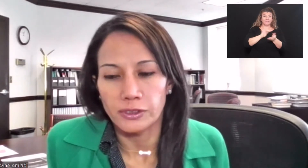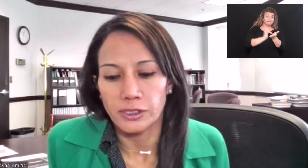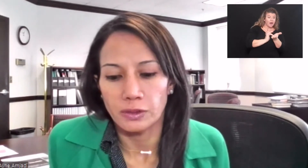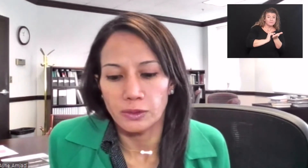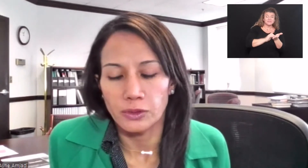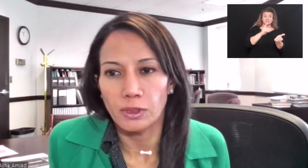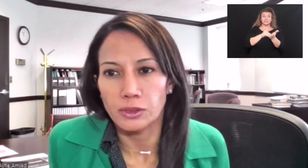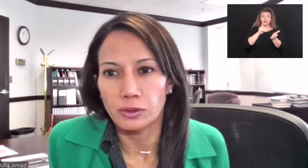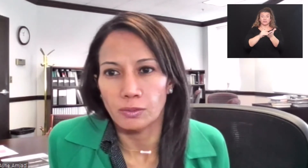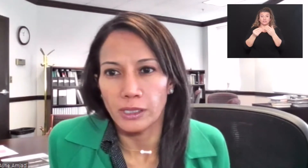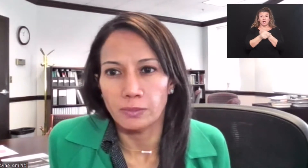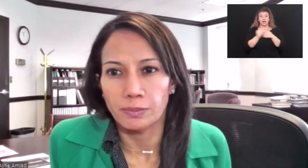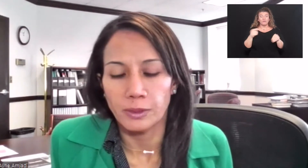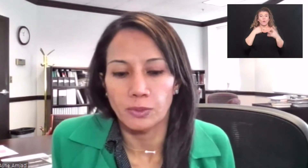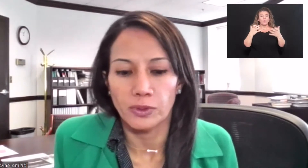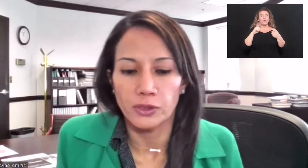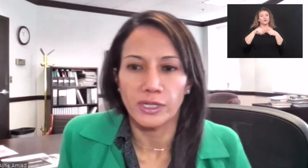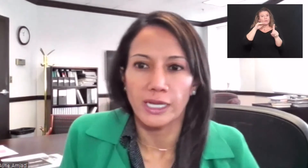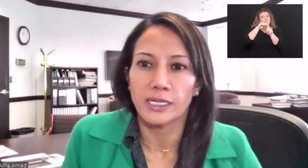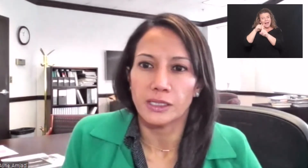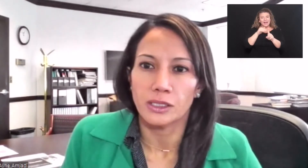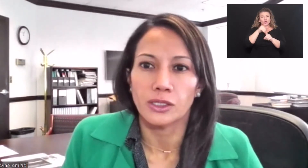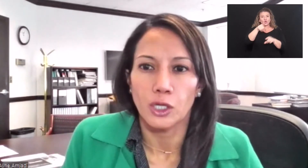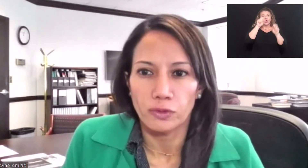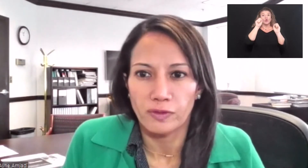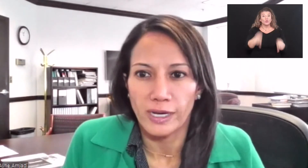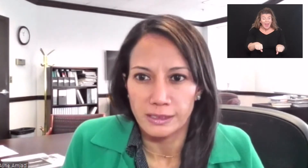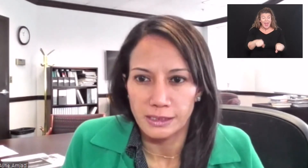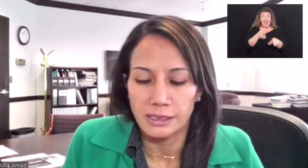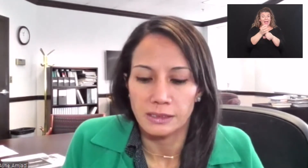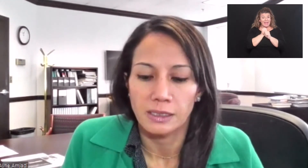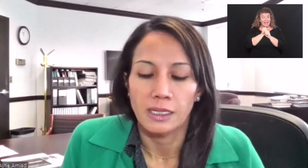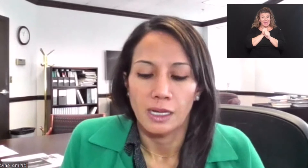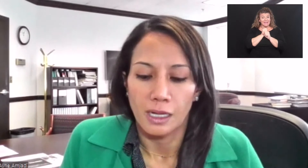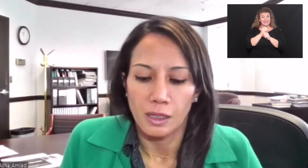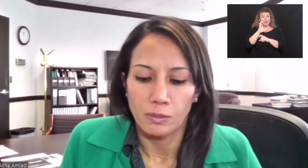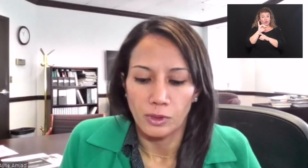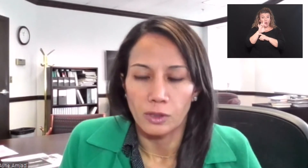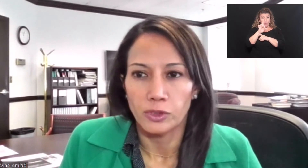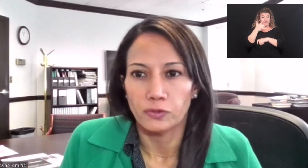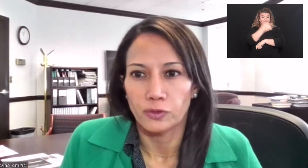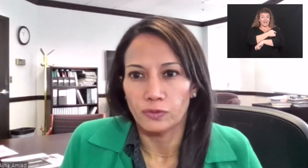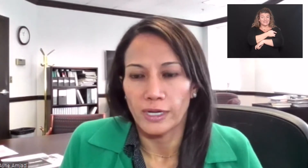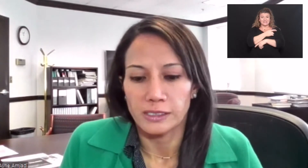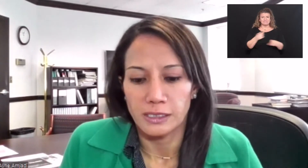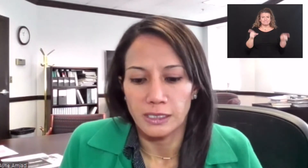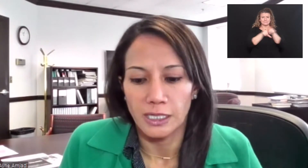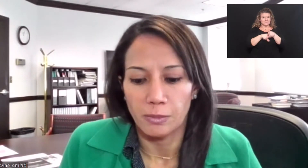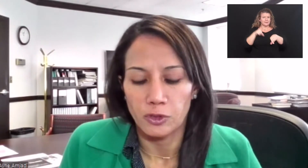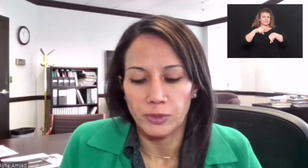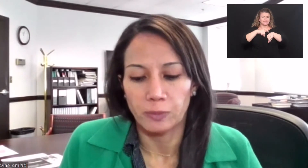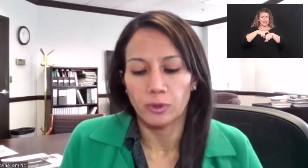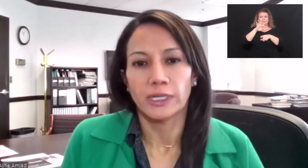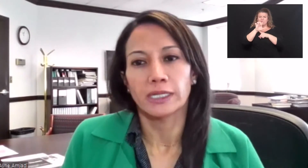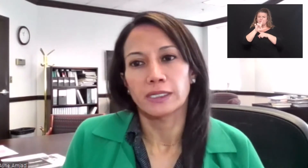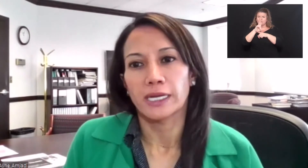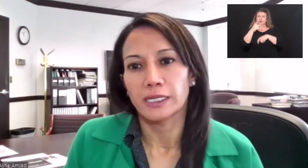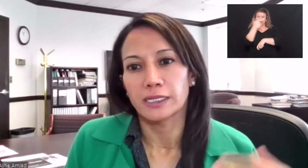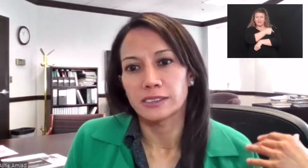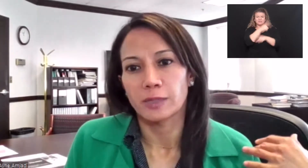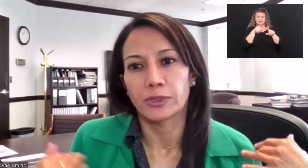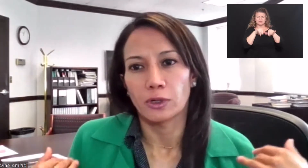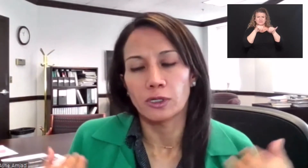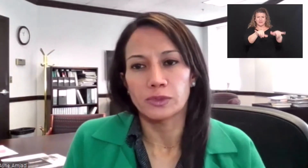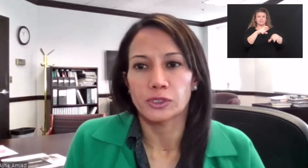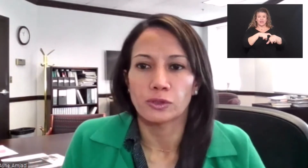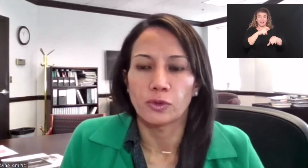doctor's office, and we do want to remind people that you can get the COVID vaccine along with the flu vaccine. Most people likely get